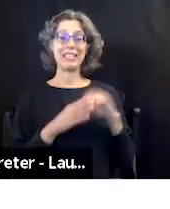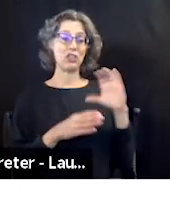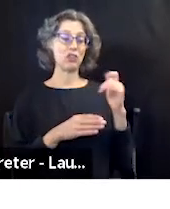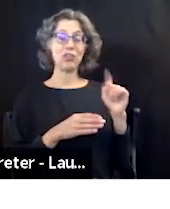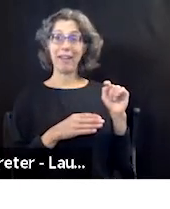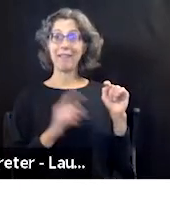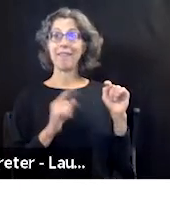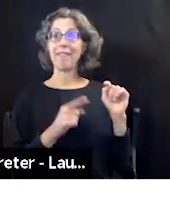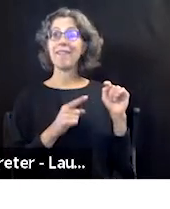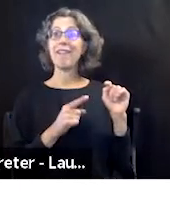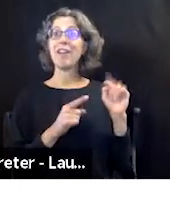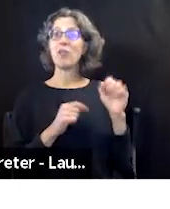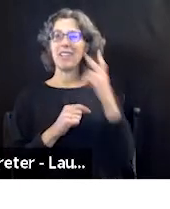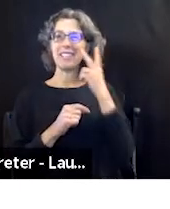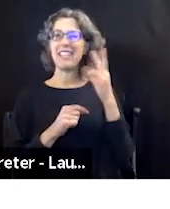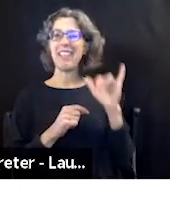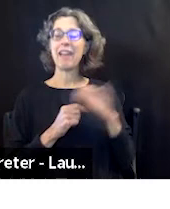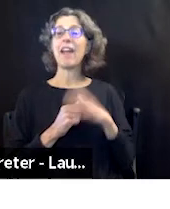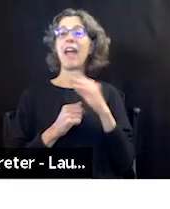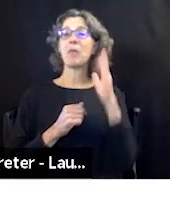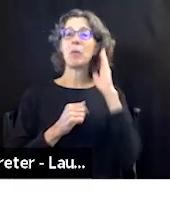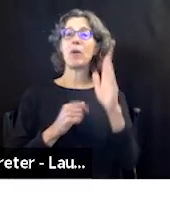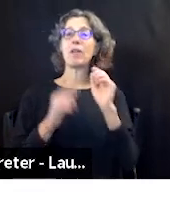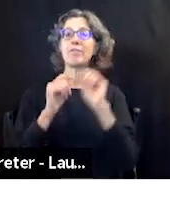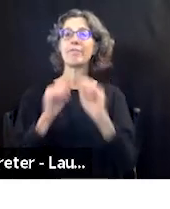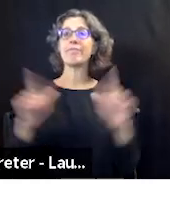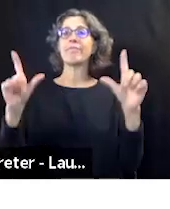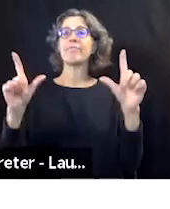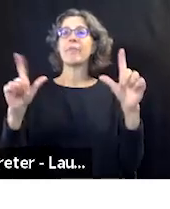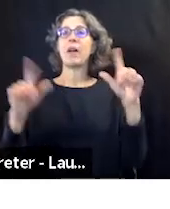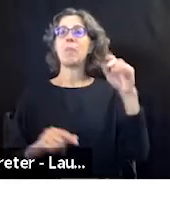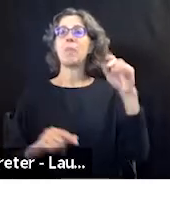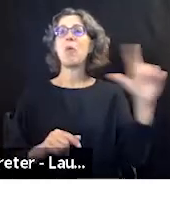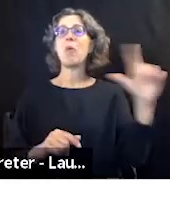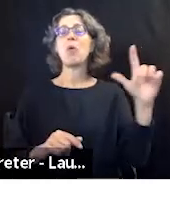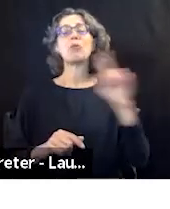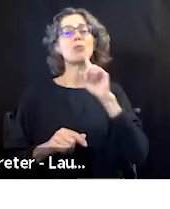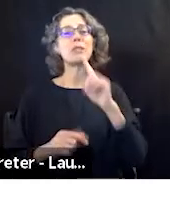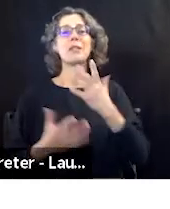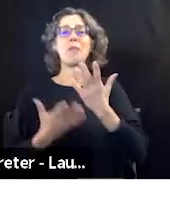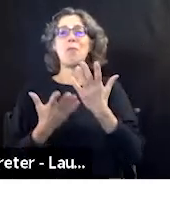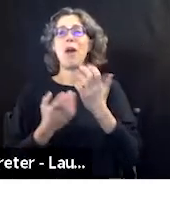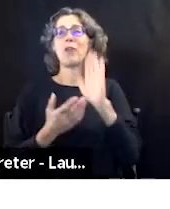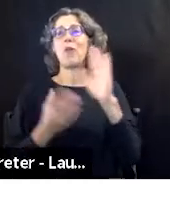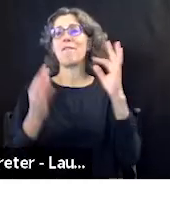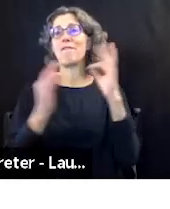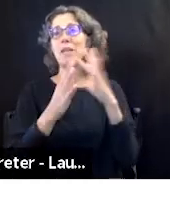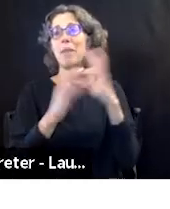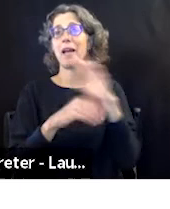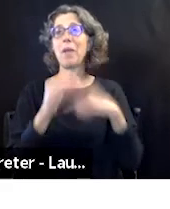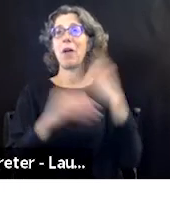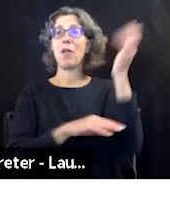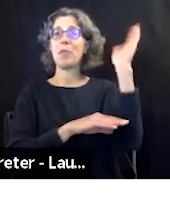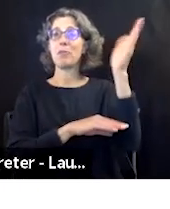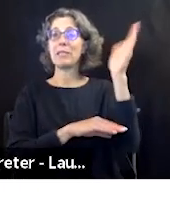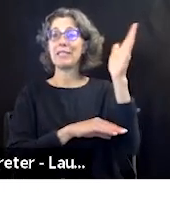everyone, and we're going to launch a poll because we would really like everybody's feedback about our presentation